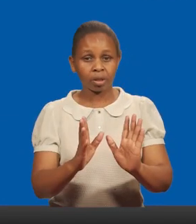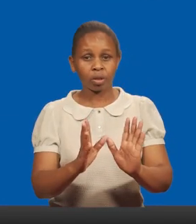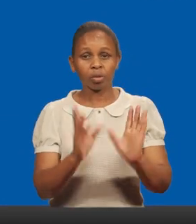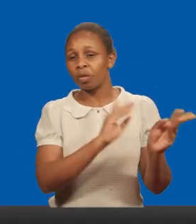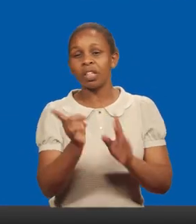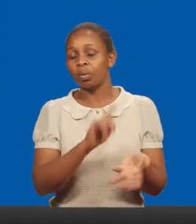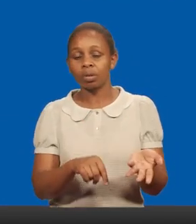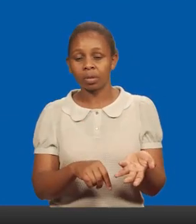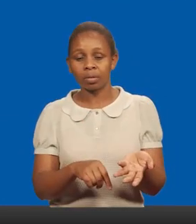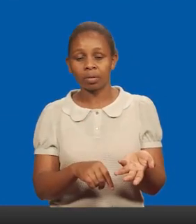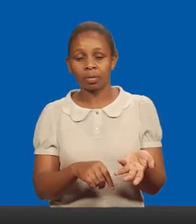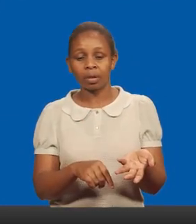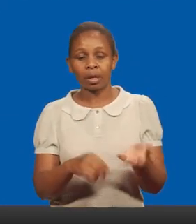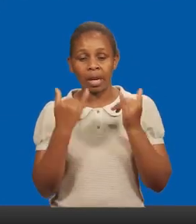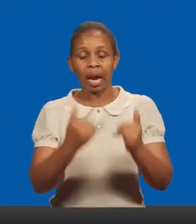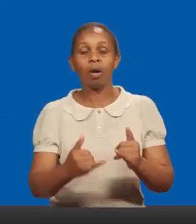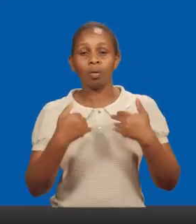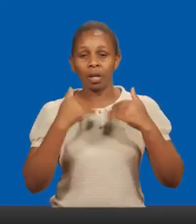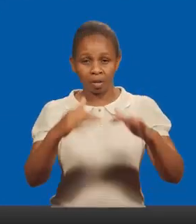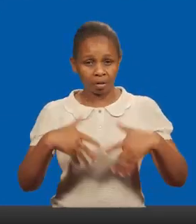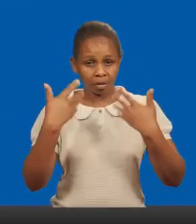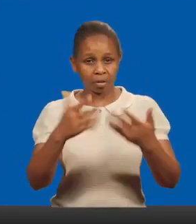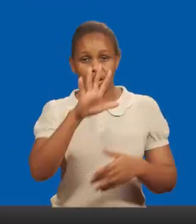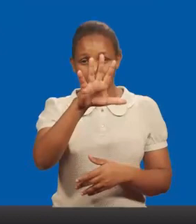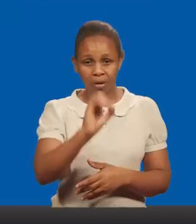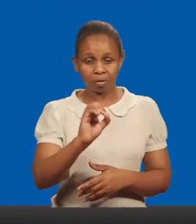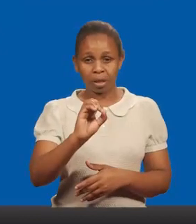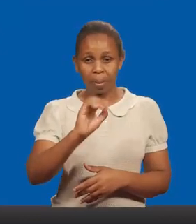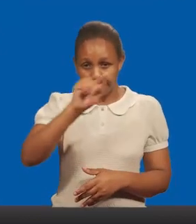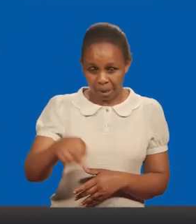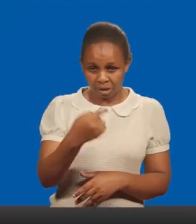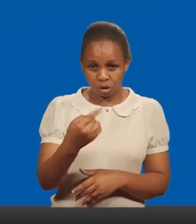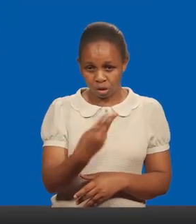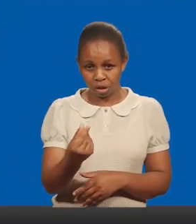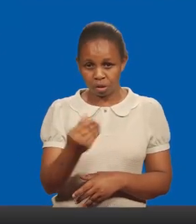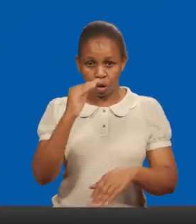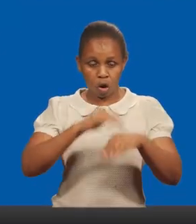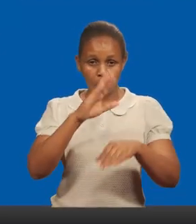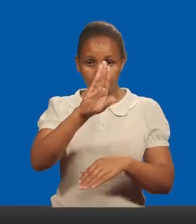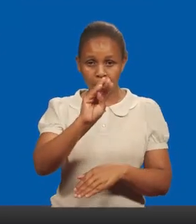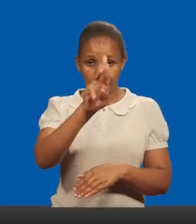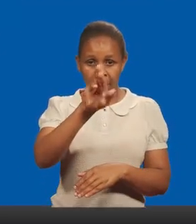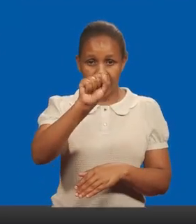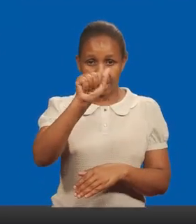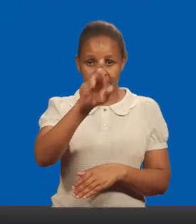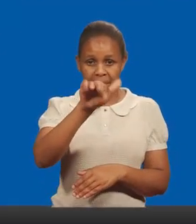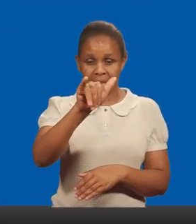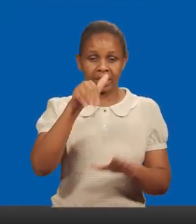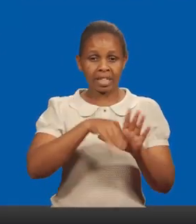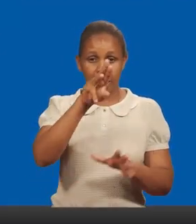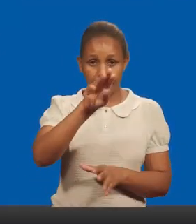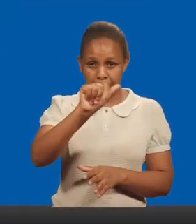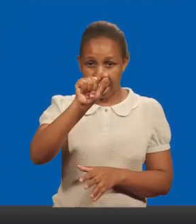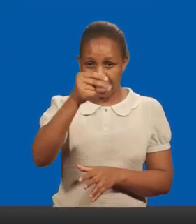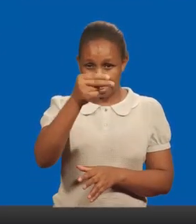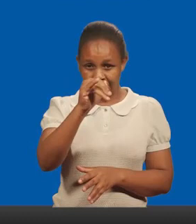as educationists. So what are we telling them? So far, we have given over 50 million Kenya shillings on bursary